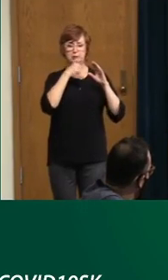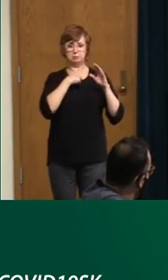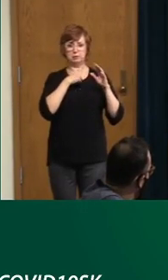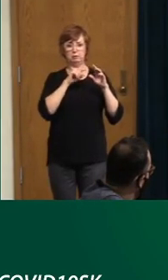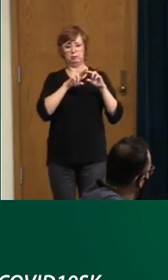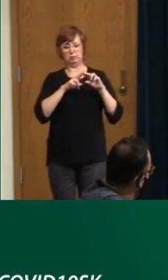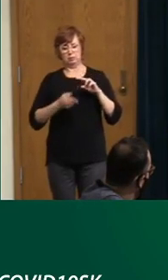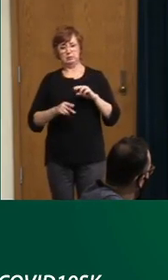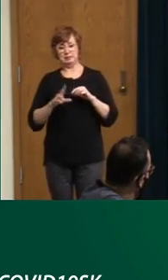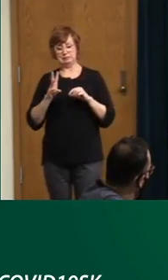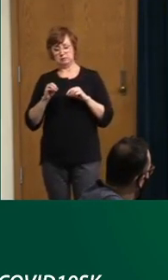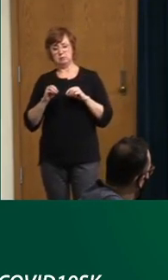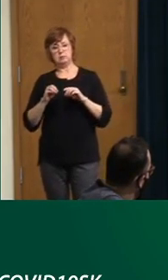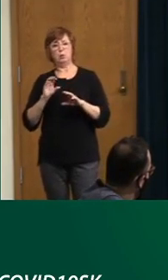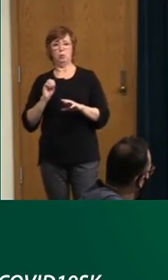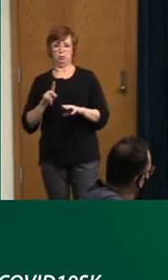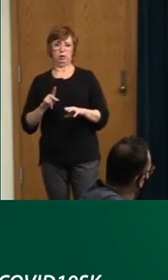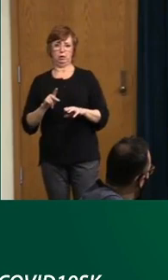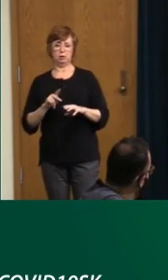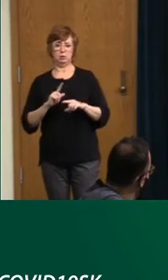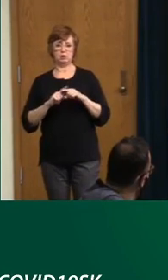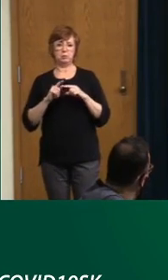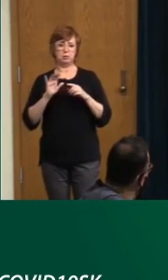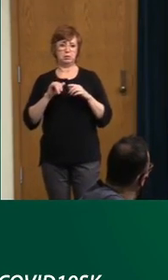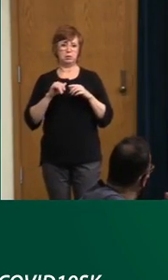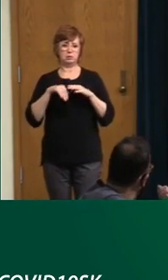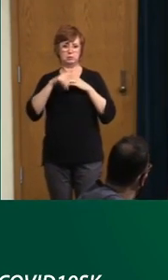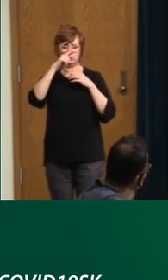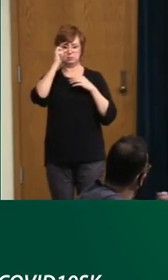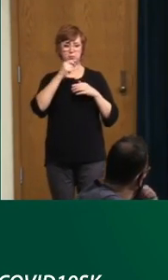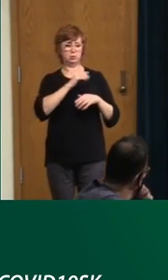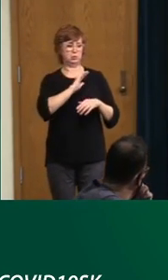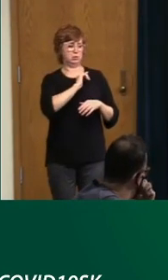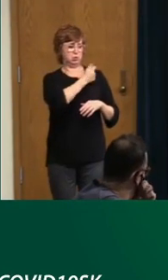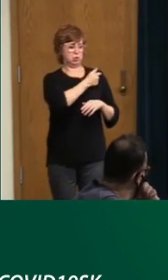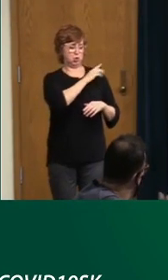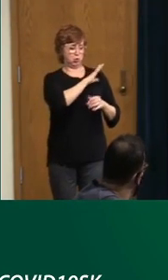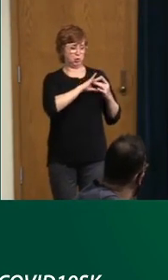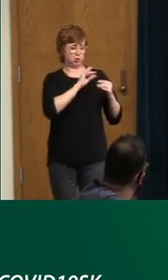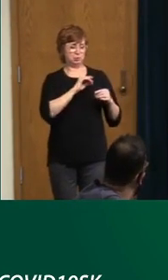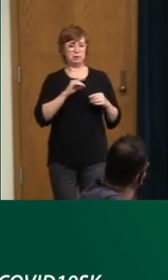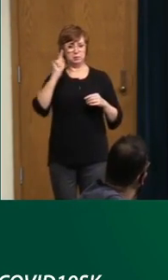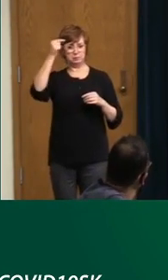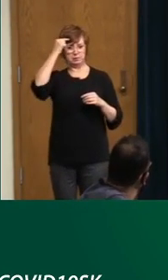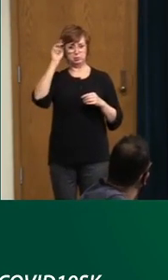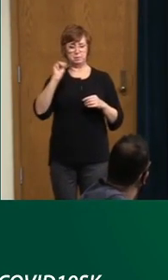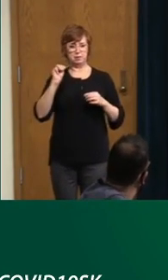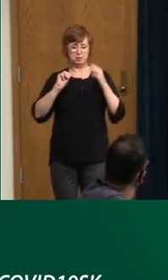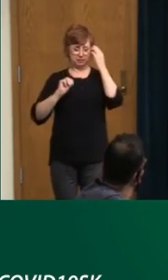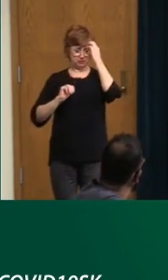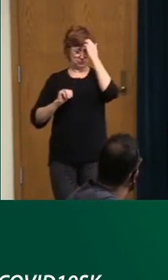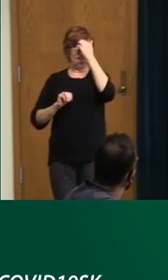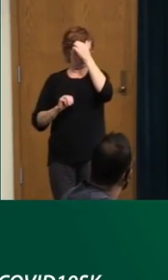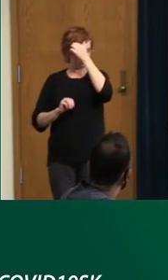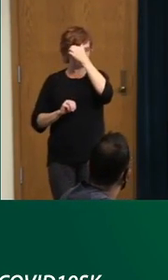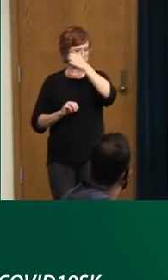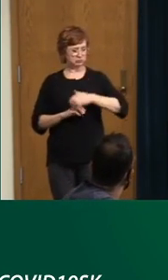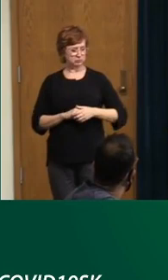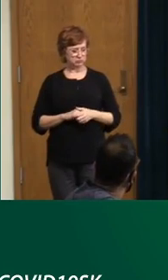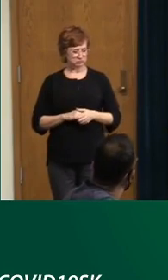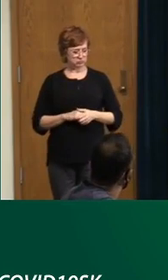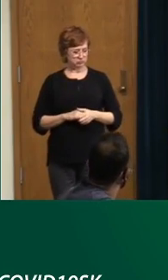it'll have to be, unfortunately, throughout the winter. Minister, what's the update on on the consultations, and what can you say to people